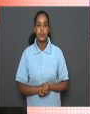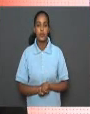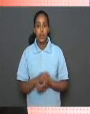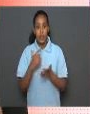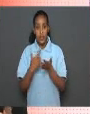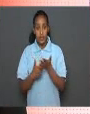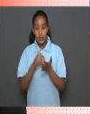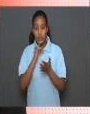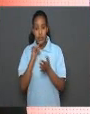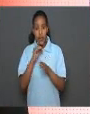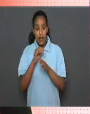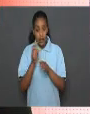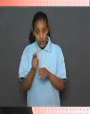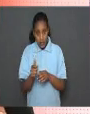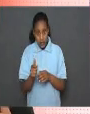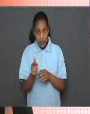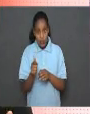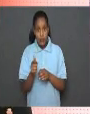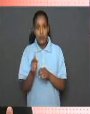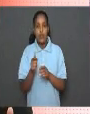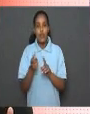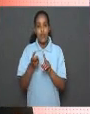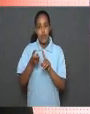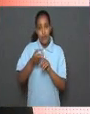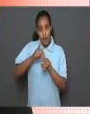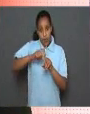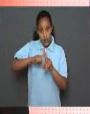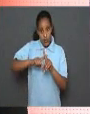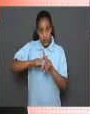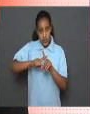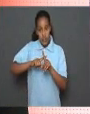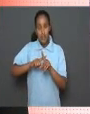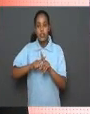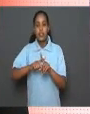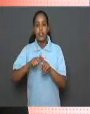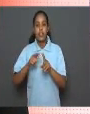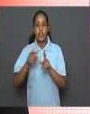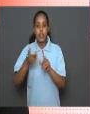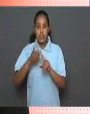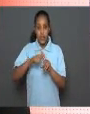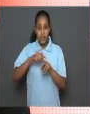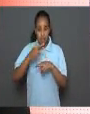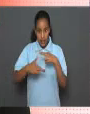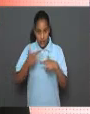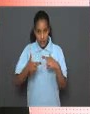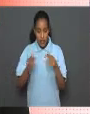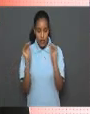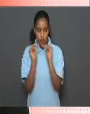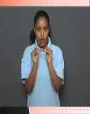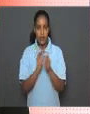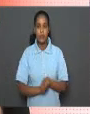It is when the rate of the forward and reverse reactions is